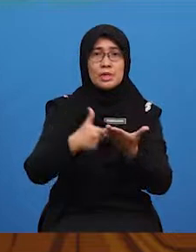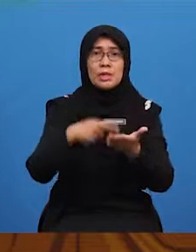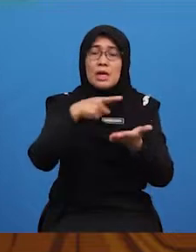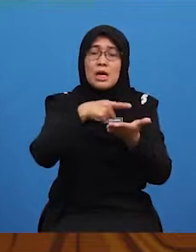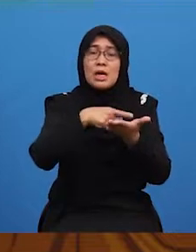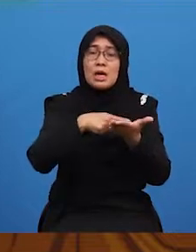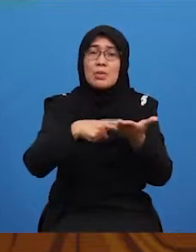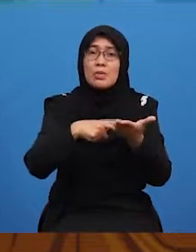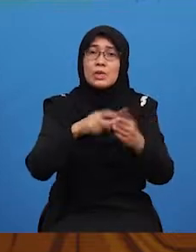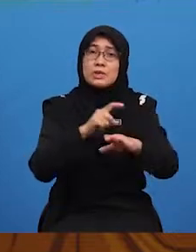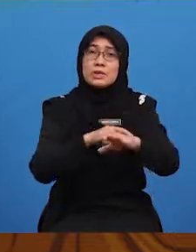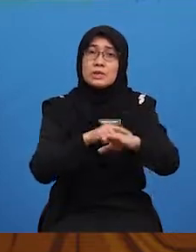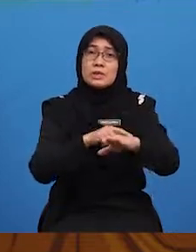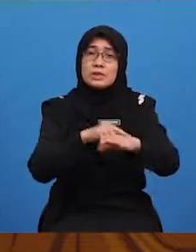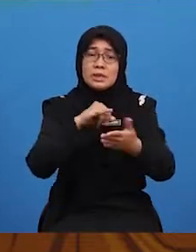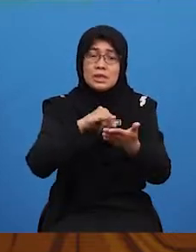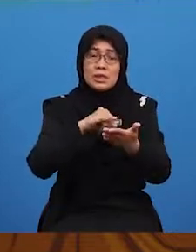What time is it?